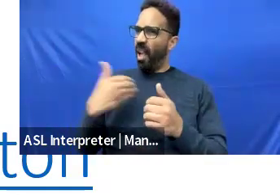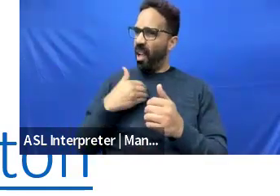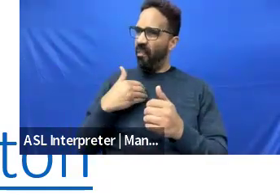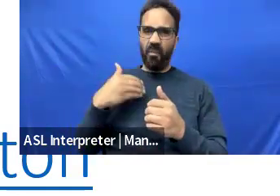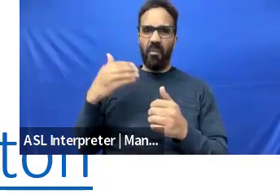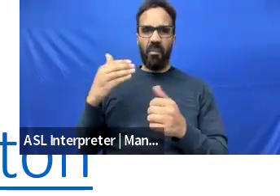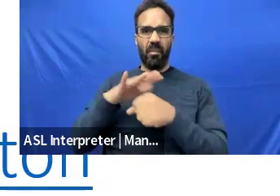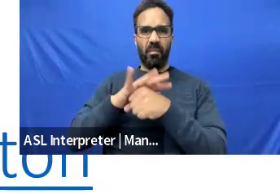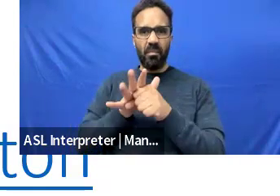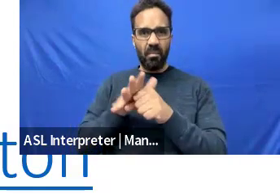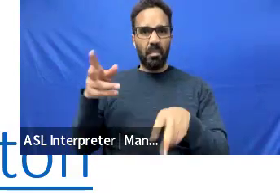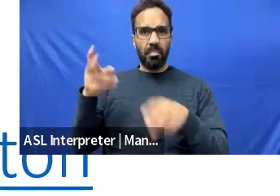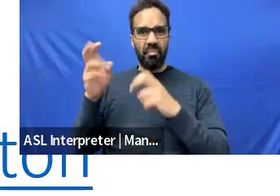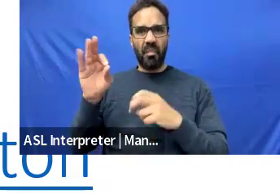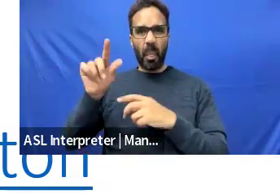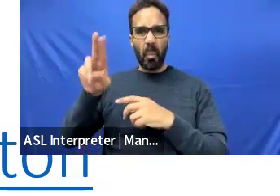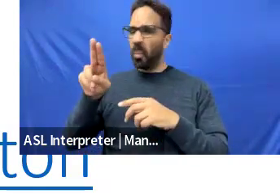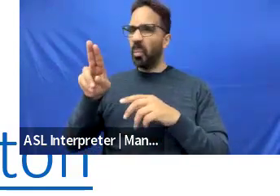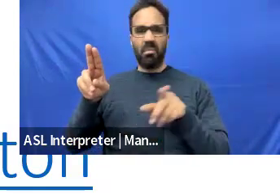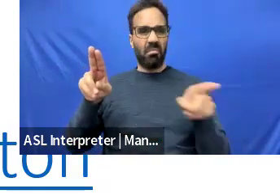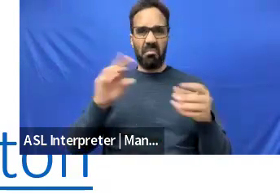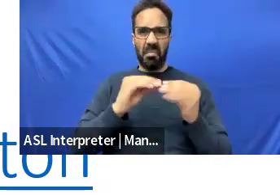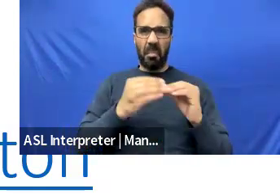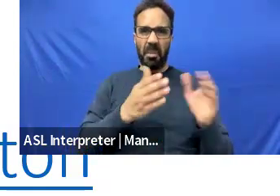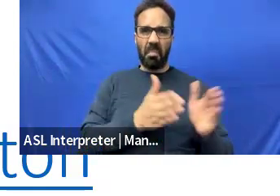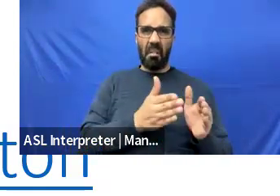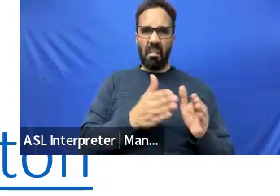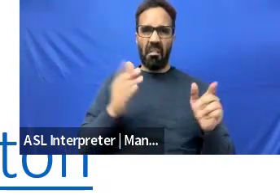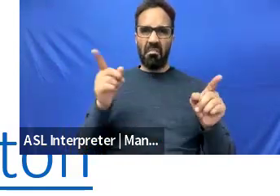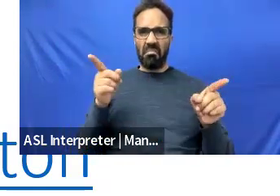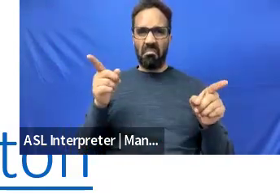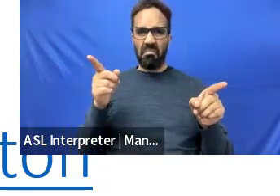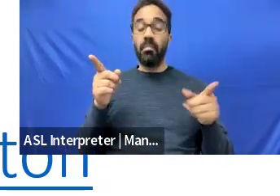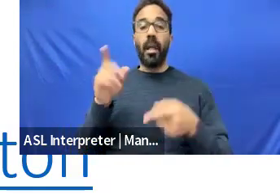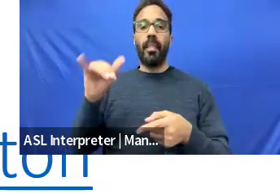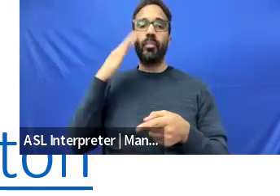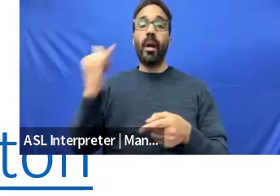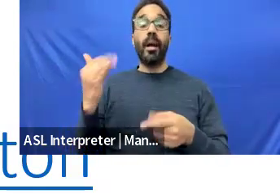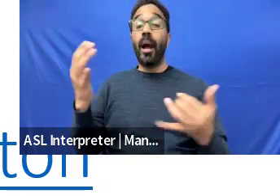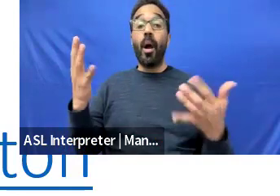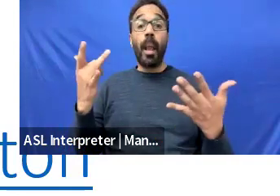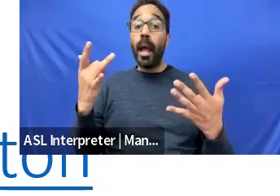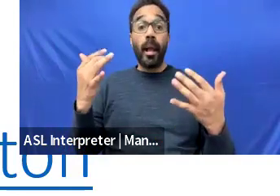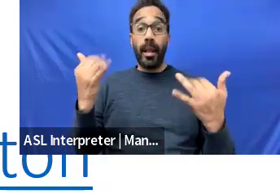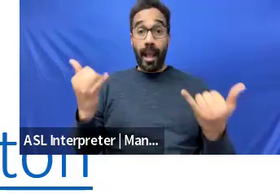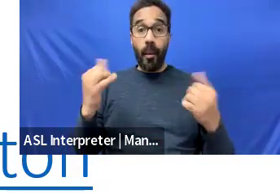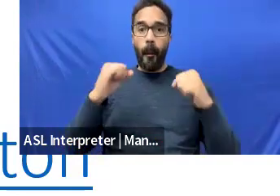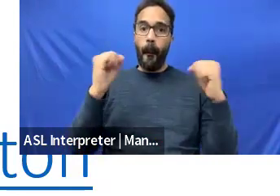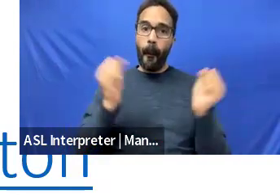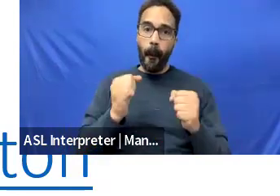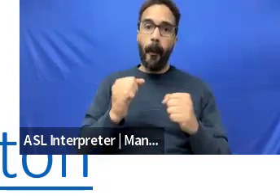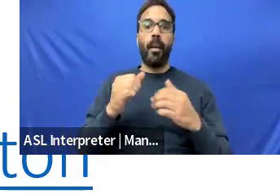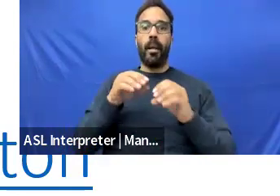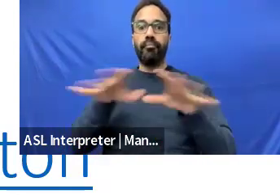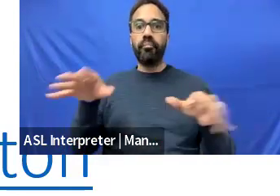And that's just, I think the time period that we're in the winter, it's cold, folks are getting sick. We have a hard time